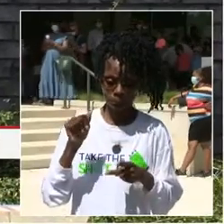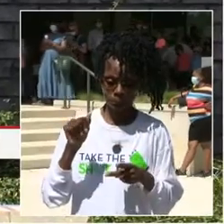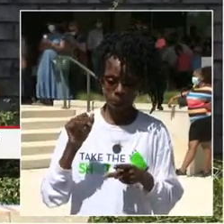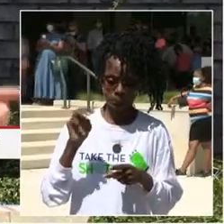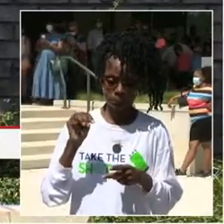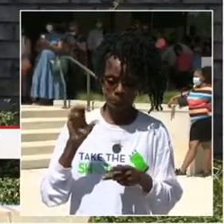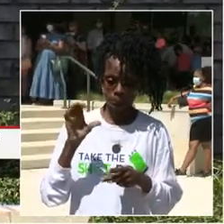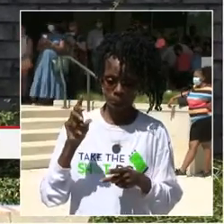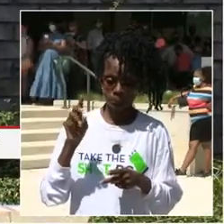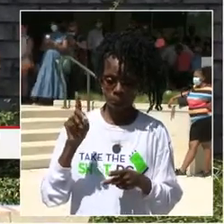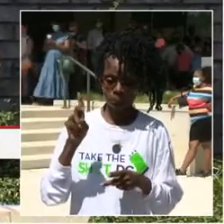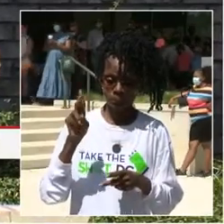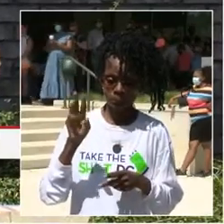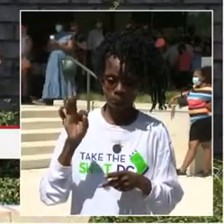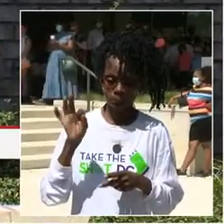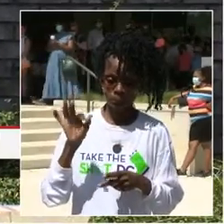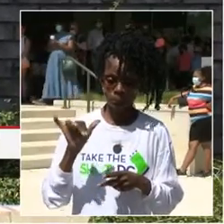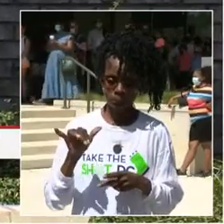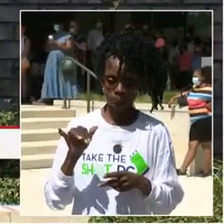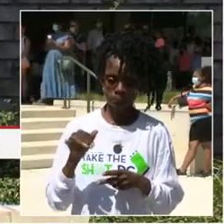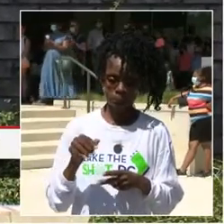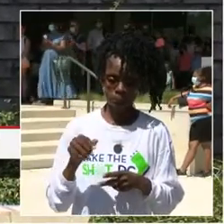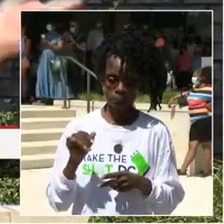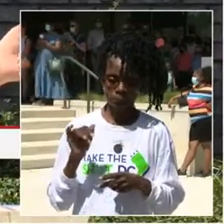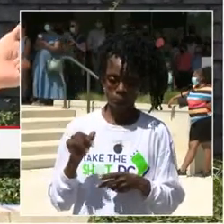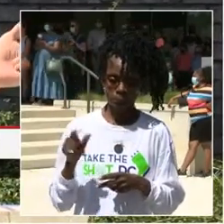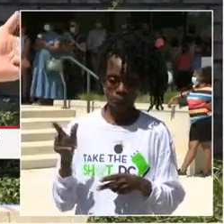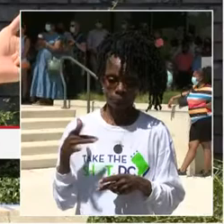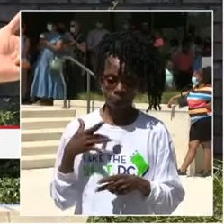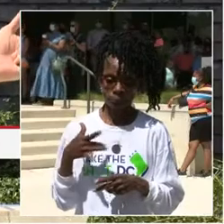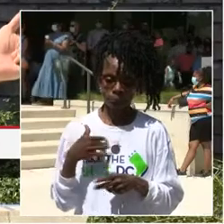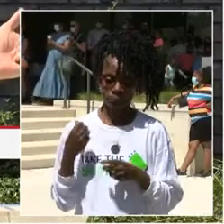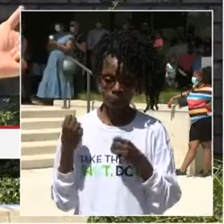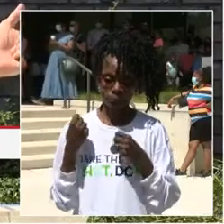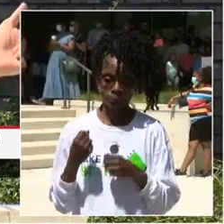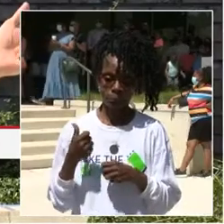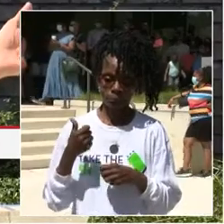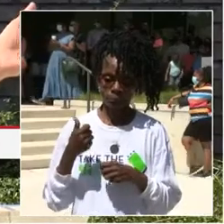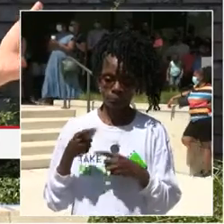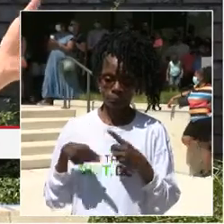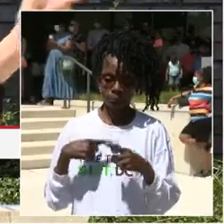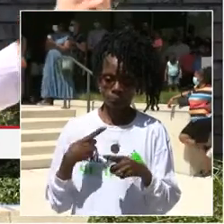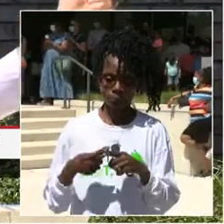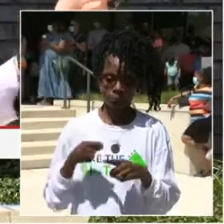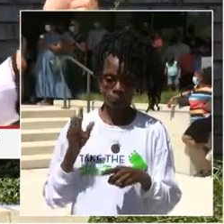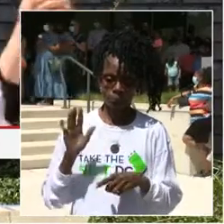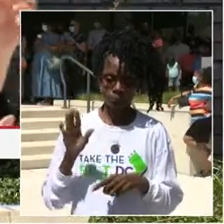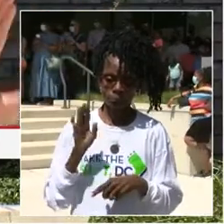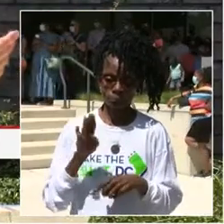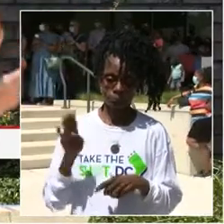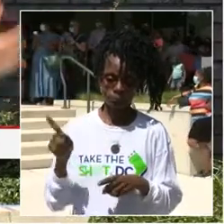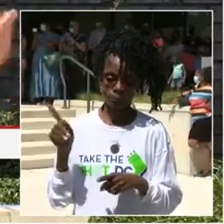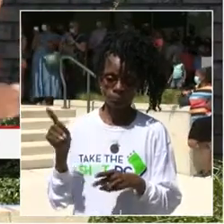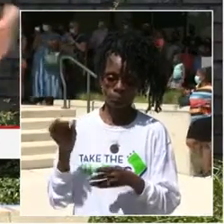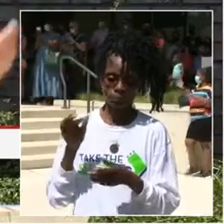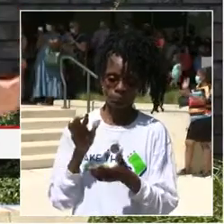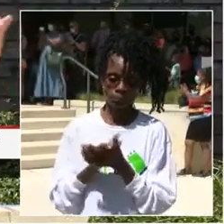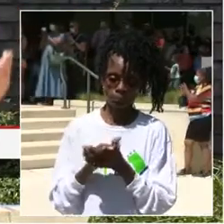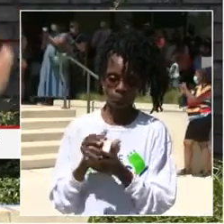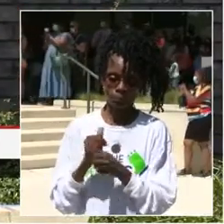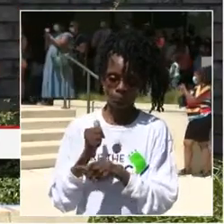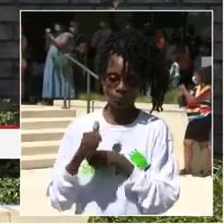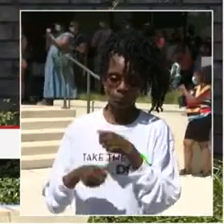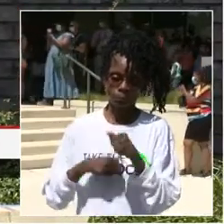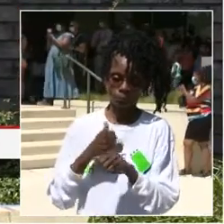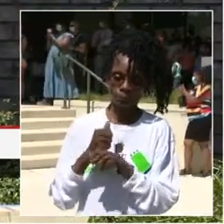he also married a Banneker alum. And your sister is a Banneker alum, right? So let's give them both a round of applause, please.